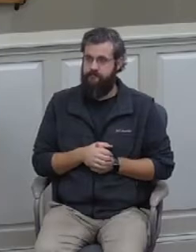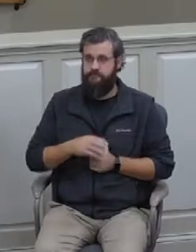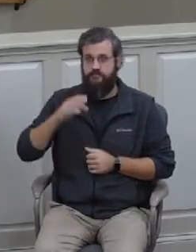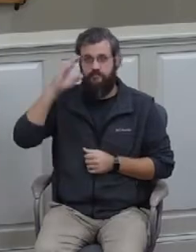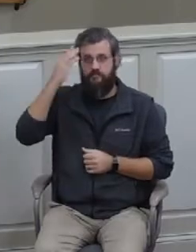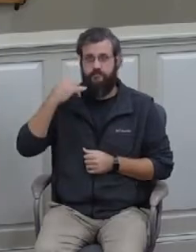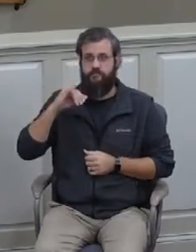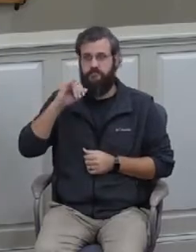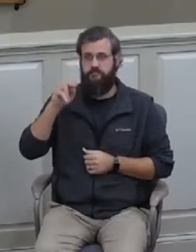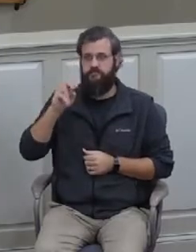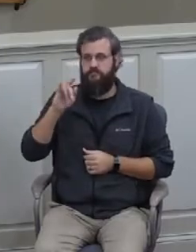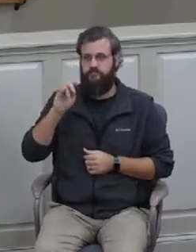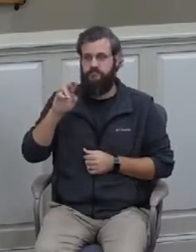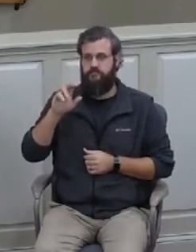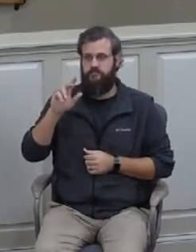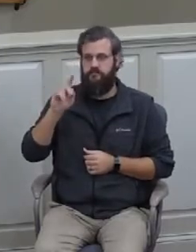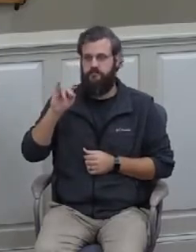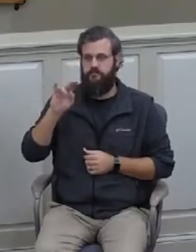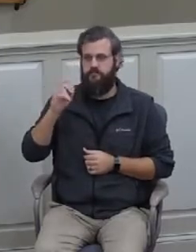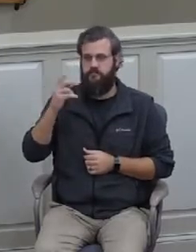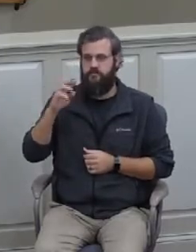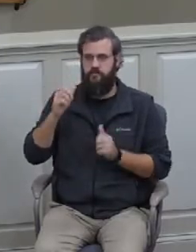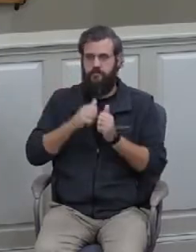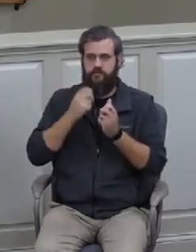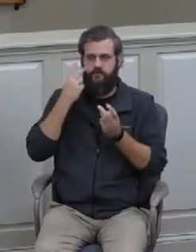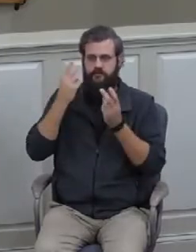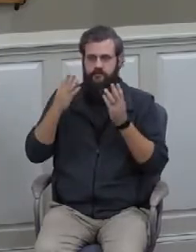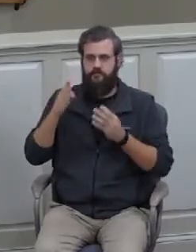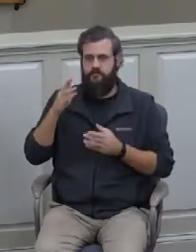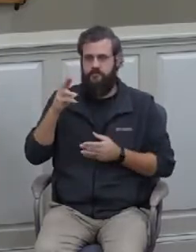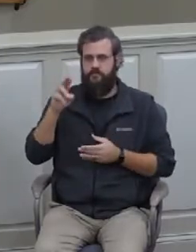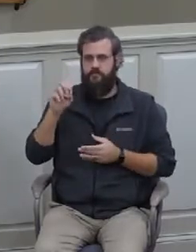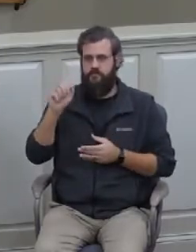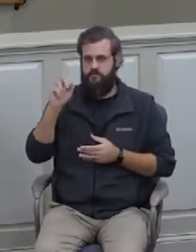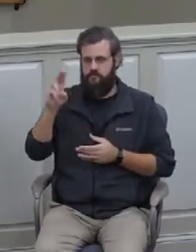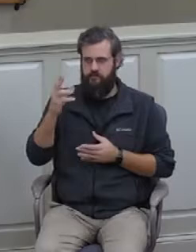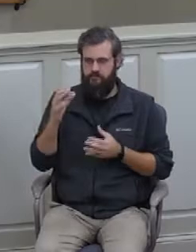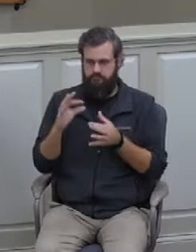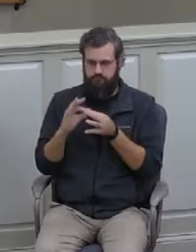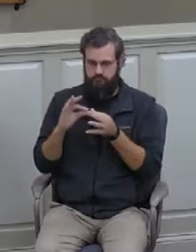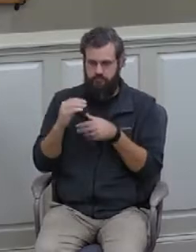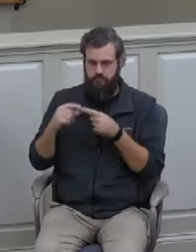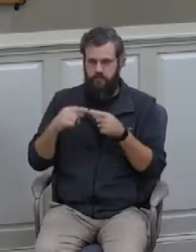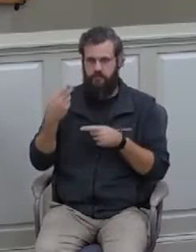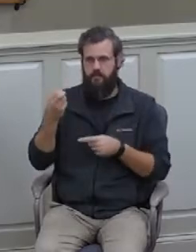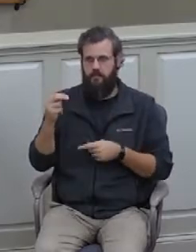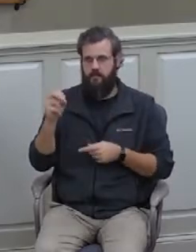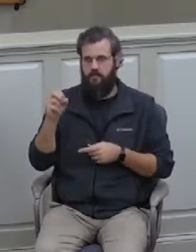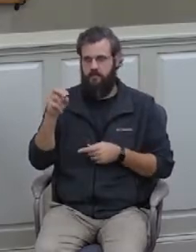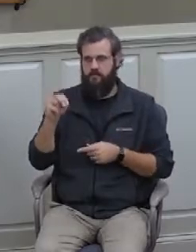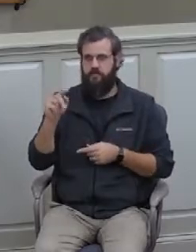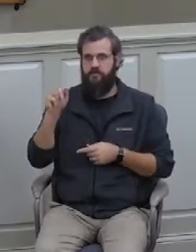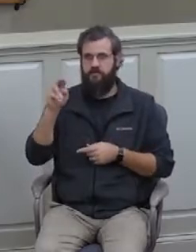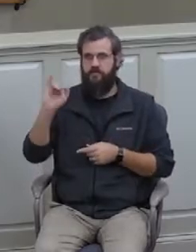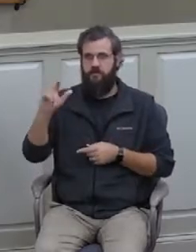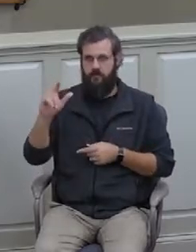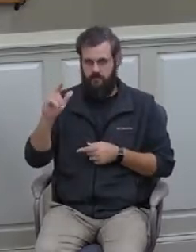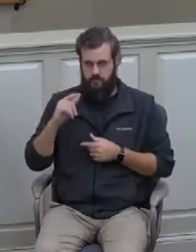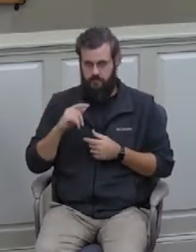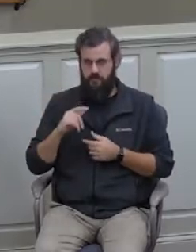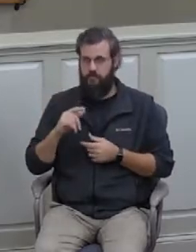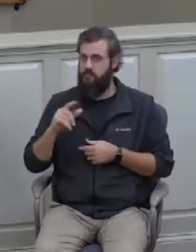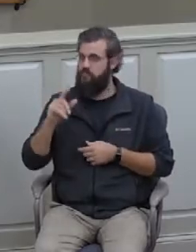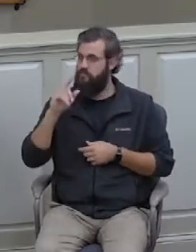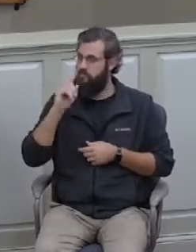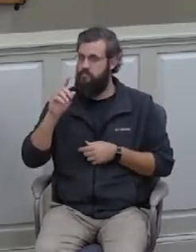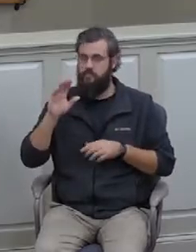Hi, I'm Jennifer Kirshner with the Convention and Visitors Bureau. I just wanted to say a few things about the Henson Trail that's on the agenda today, which is a really,